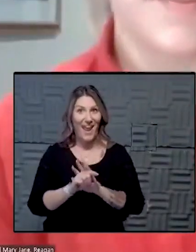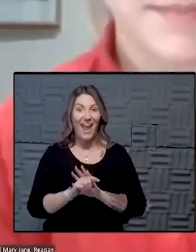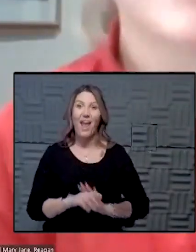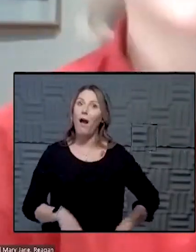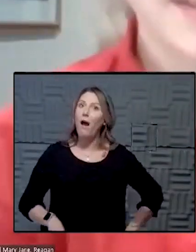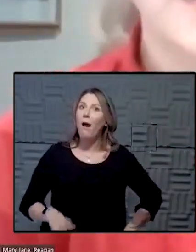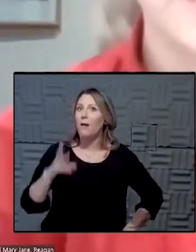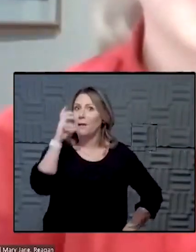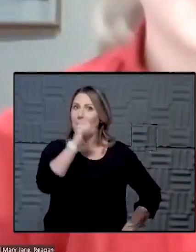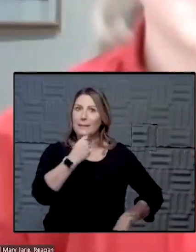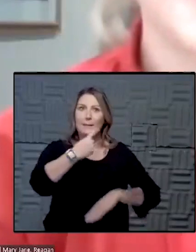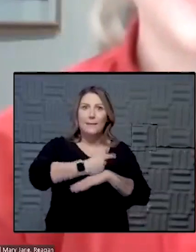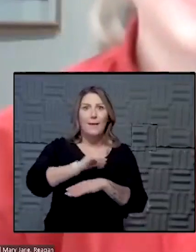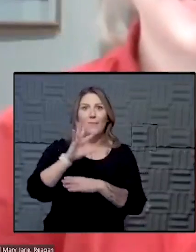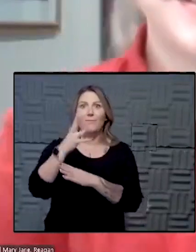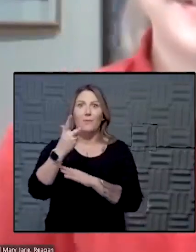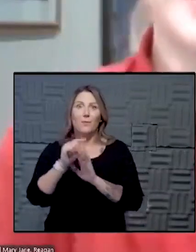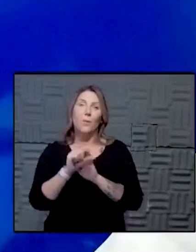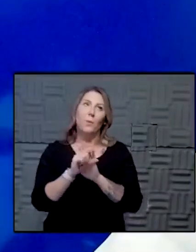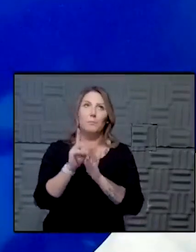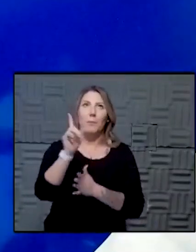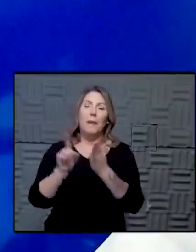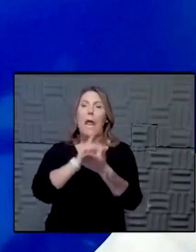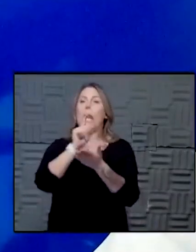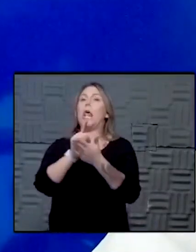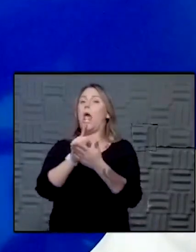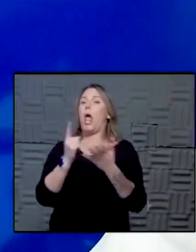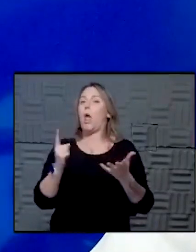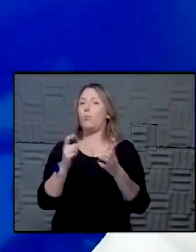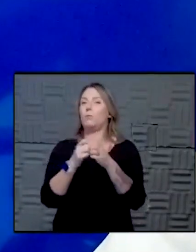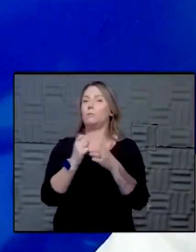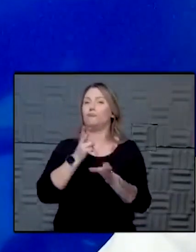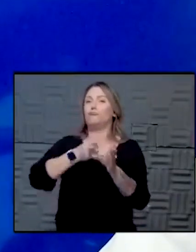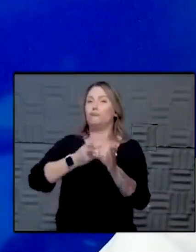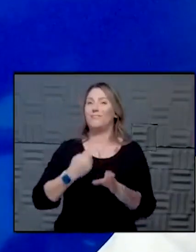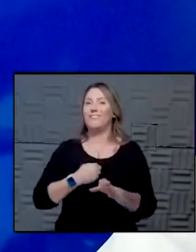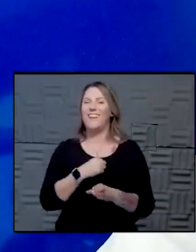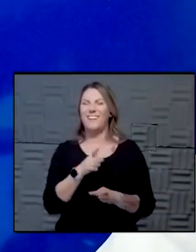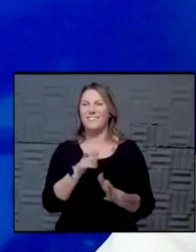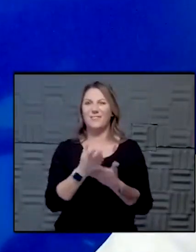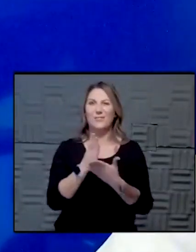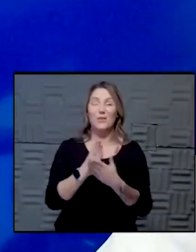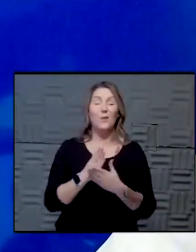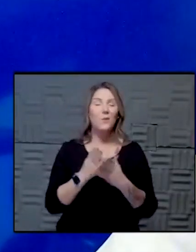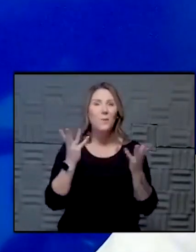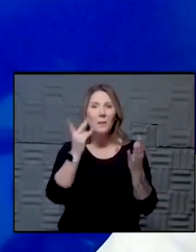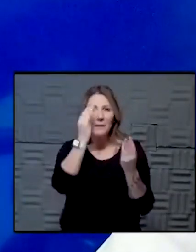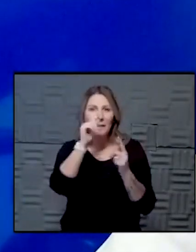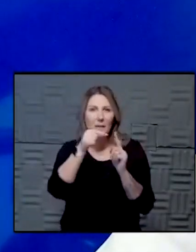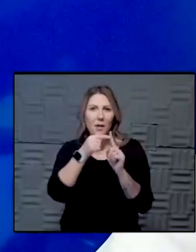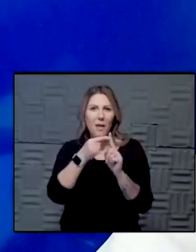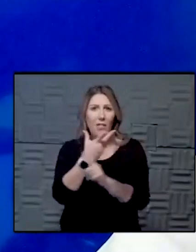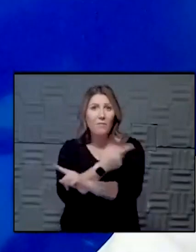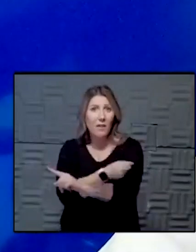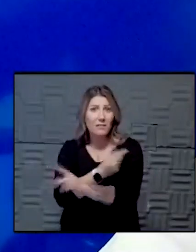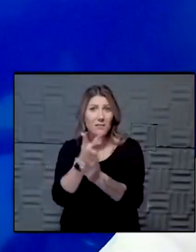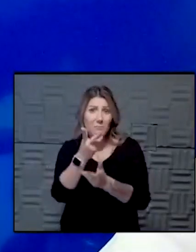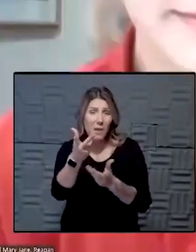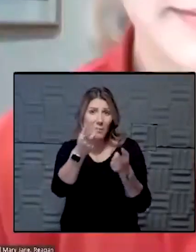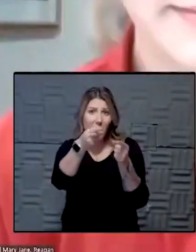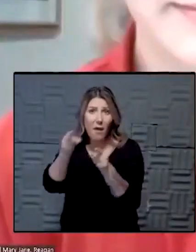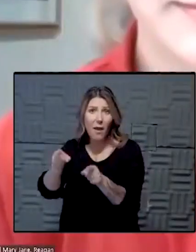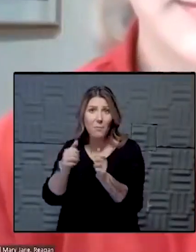You're missing a day of 5th grade to be right here, at least an hour of 5th grade to be with us. I think that's okay. What do you think about the vaccine, though? That may be coming your way soon.